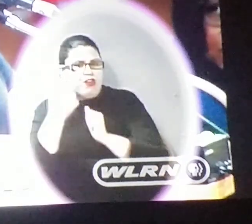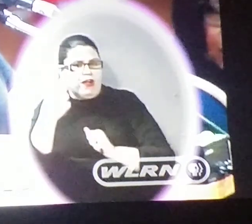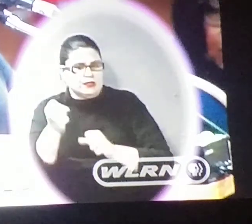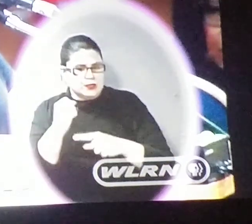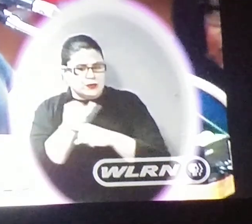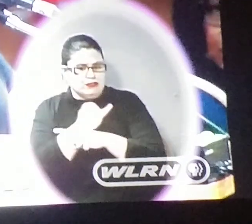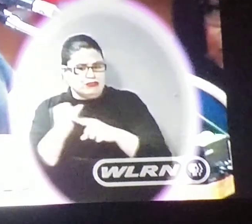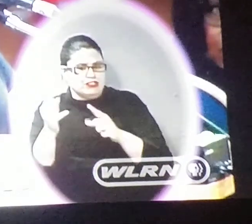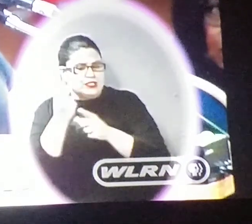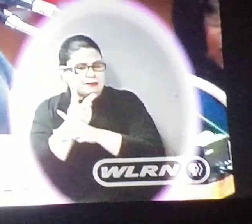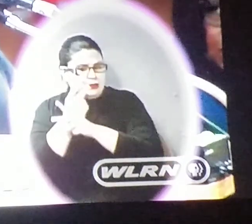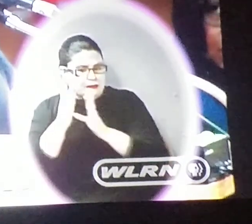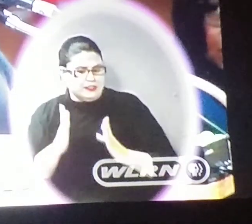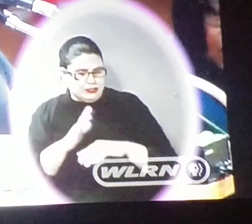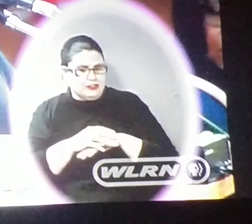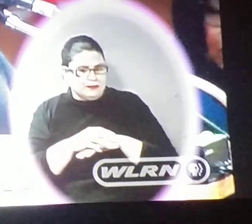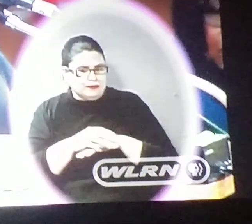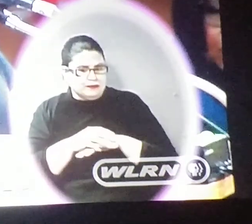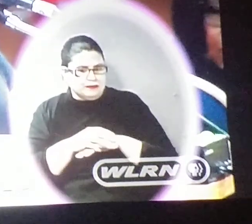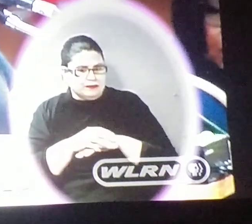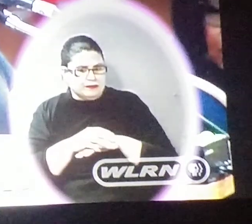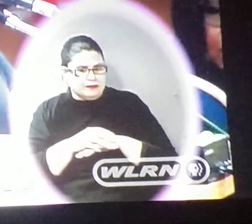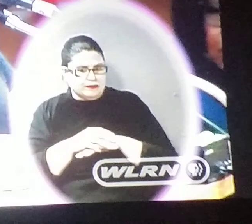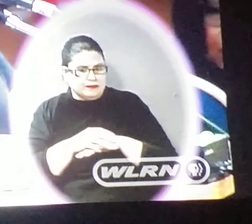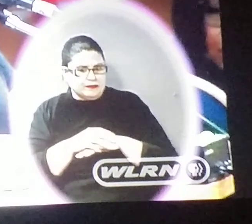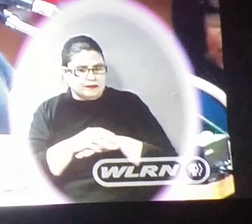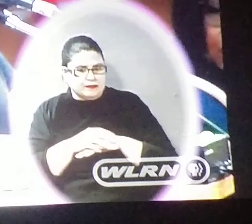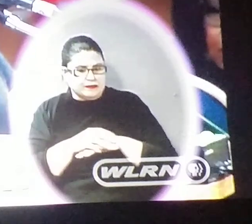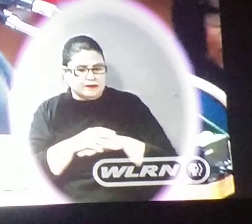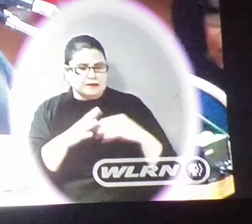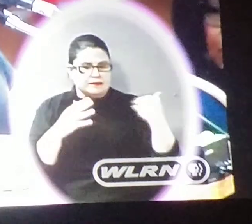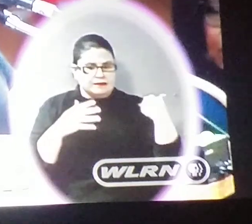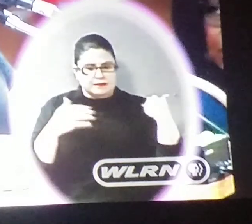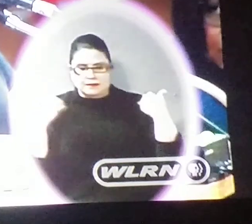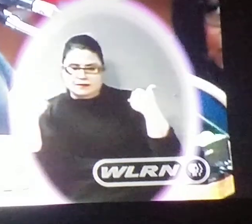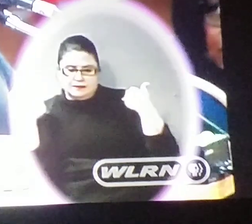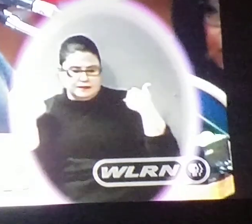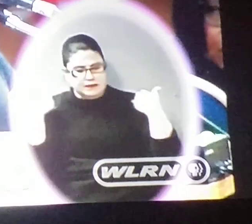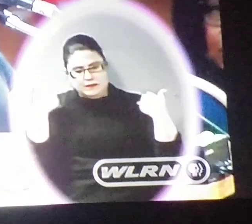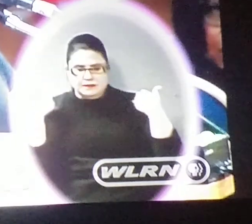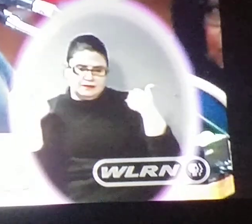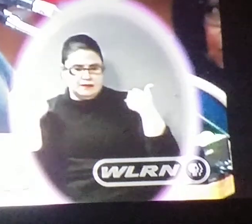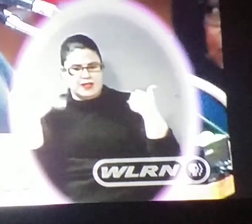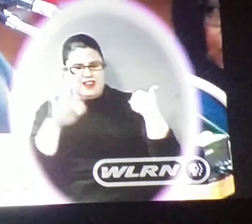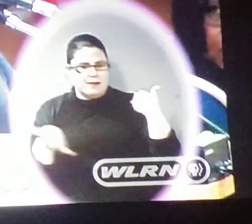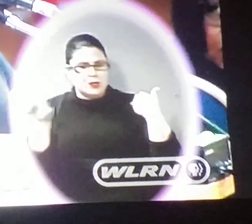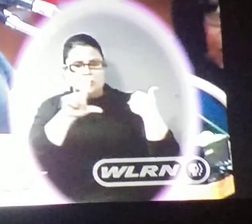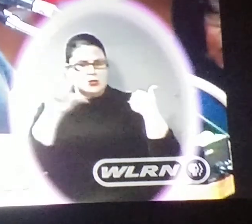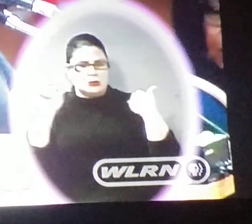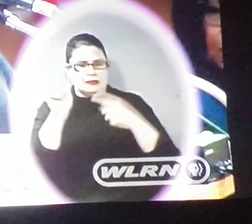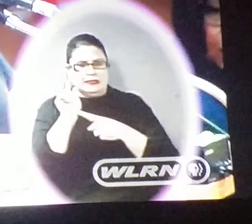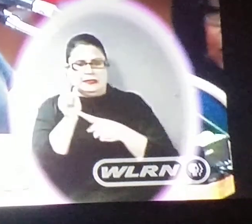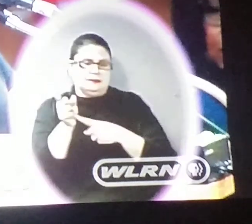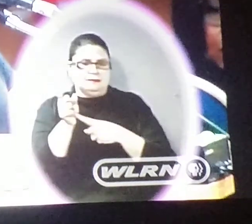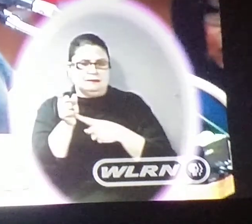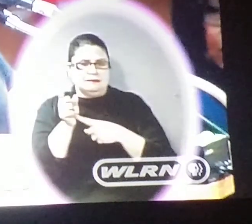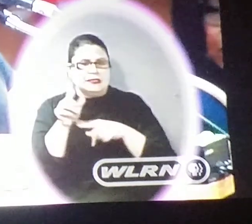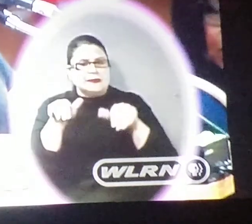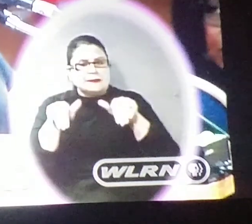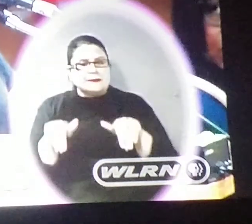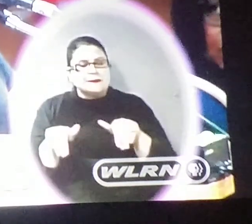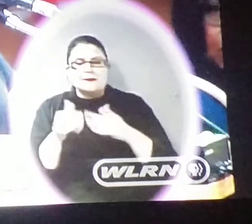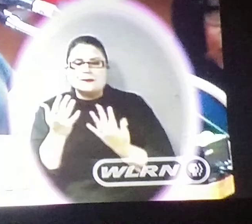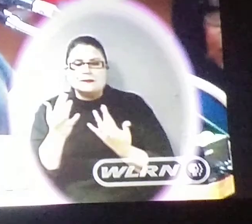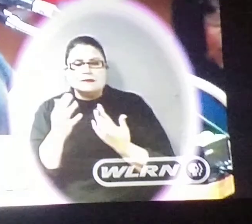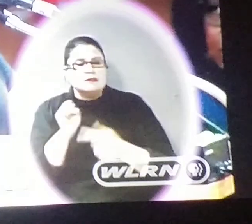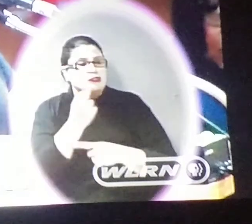internship supervisor. In between these 2 responsibilities, she had about 20 minutes to waste, and she and another